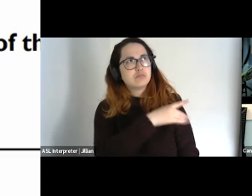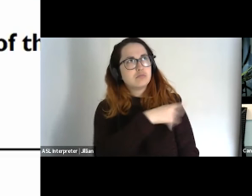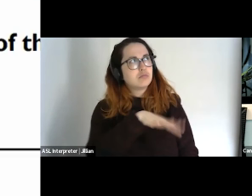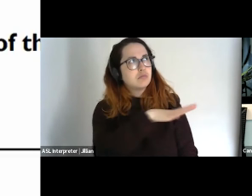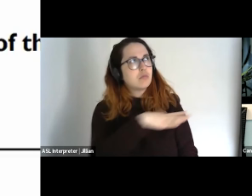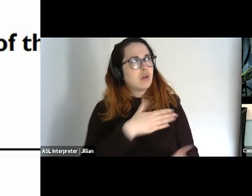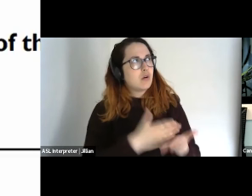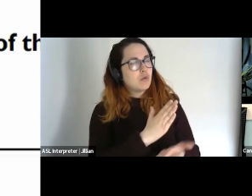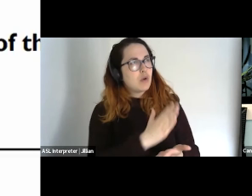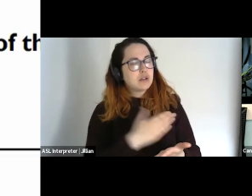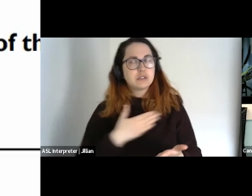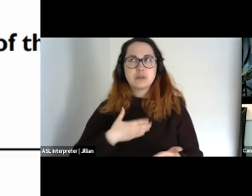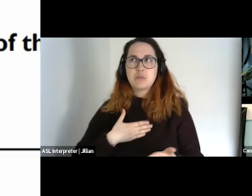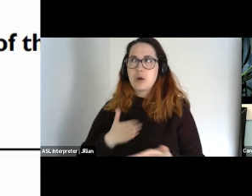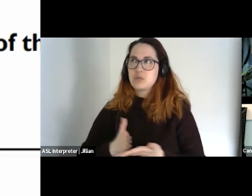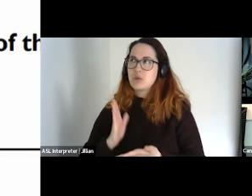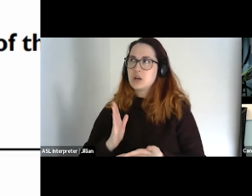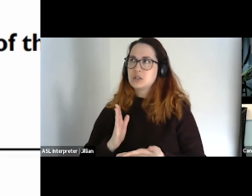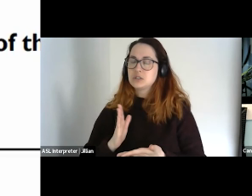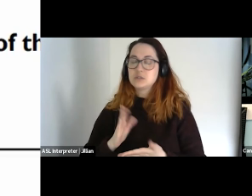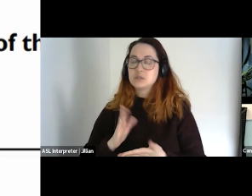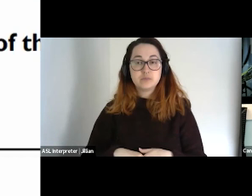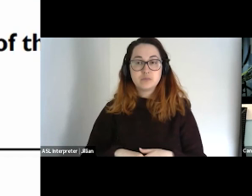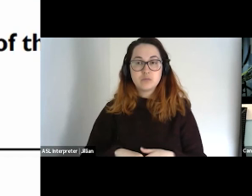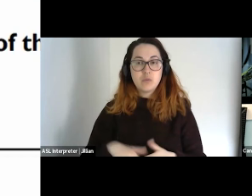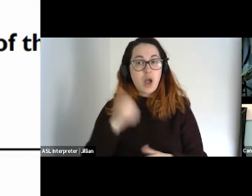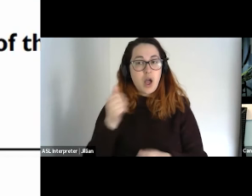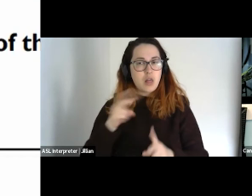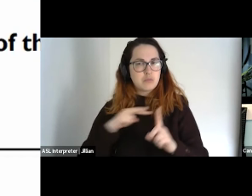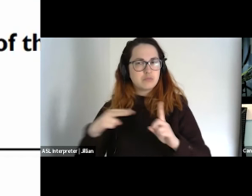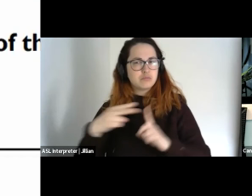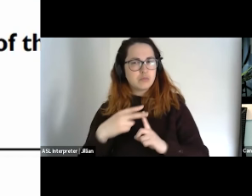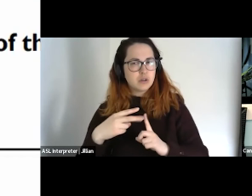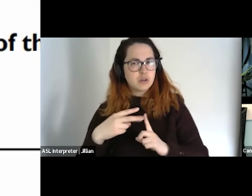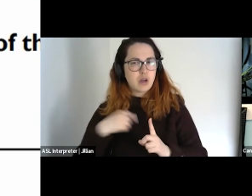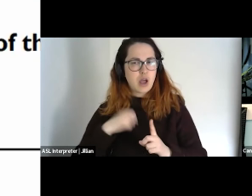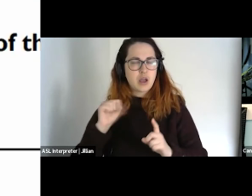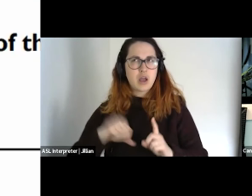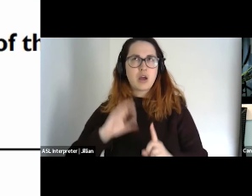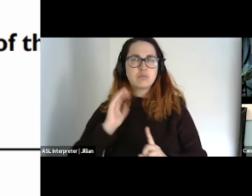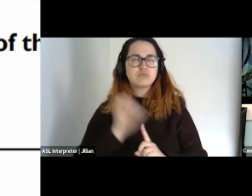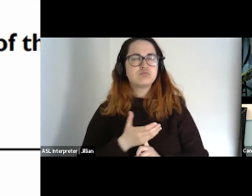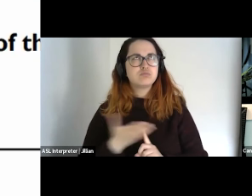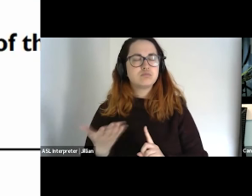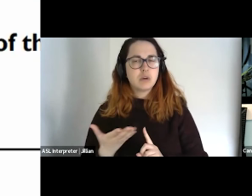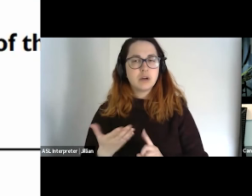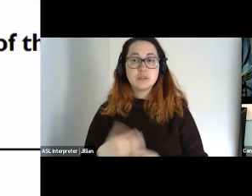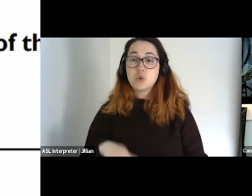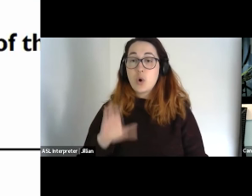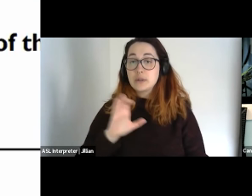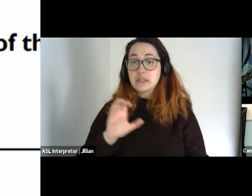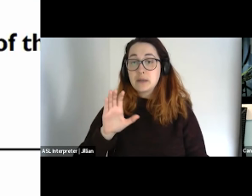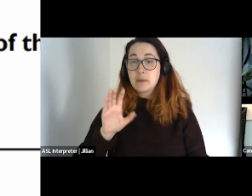rights? How else can I view the situation? So when we look at CBT, it's sometimes about giving advice. So, like, what advice? And we look